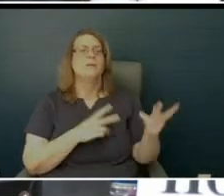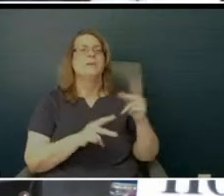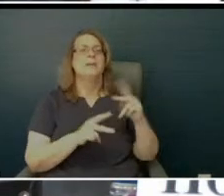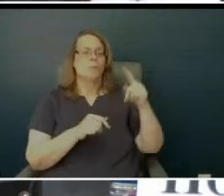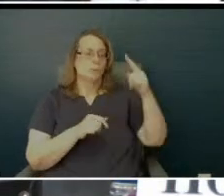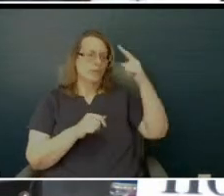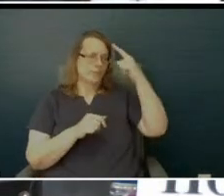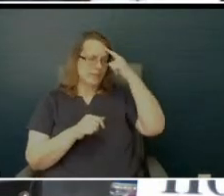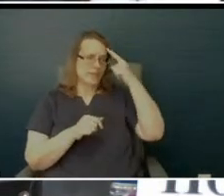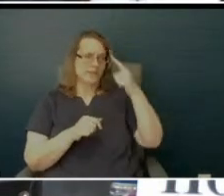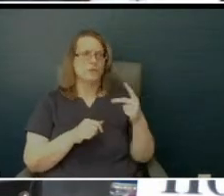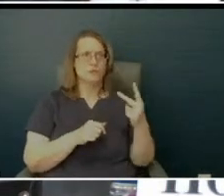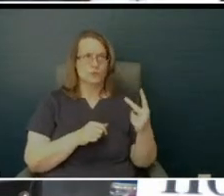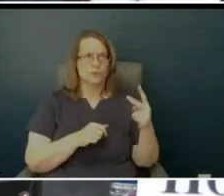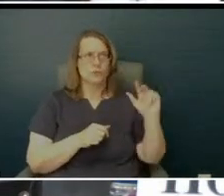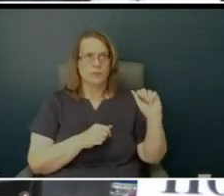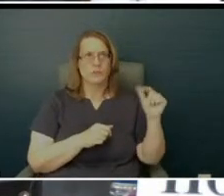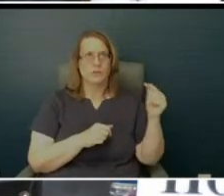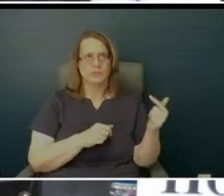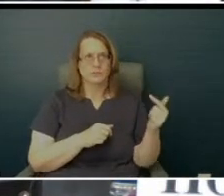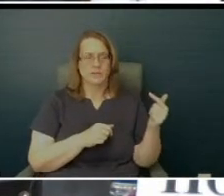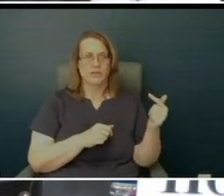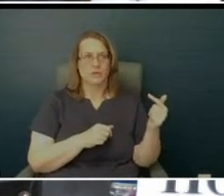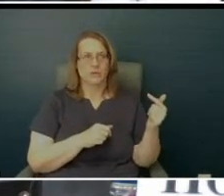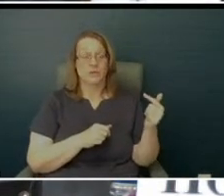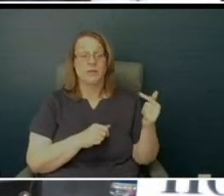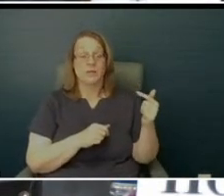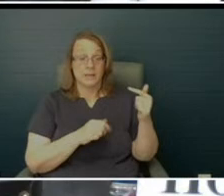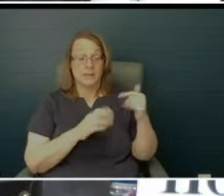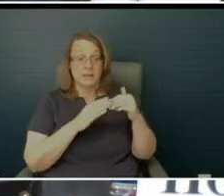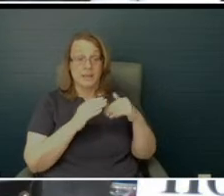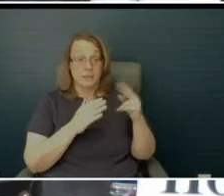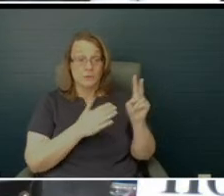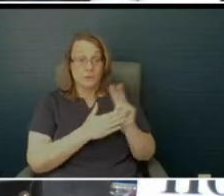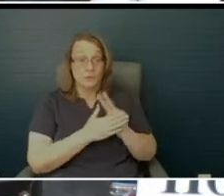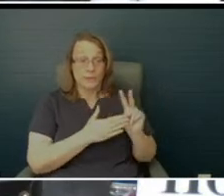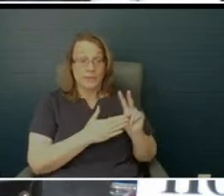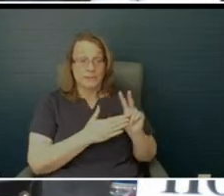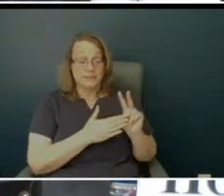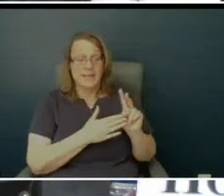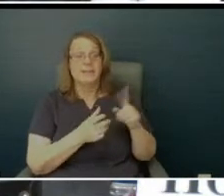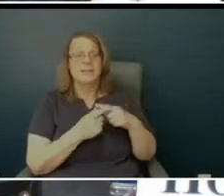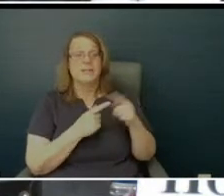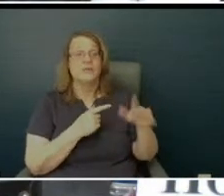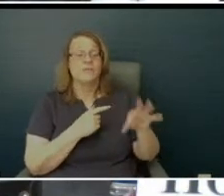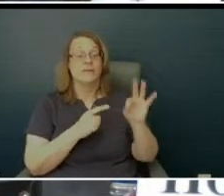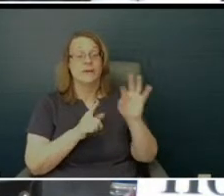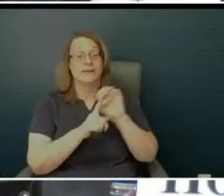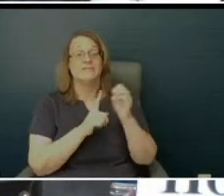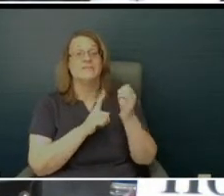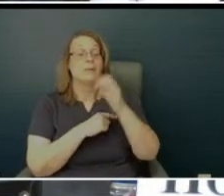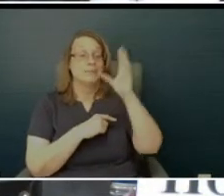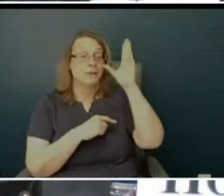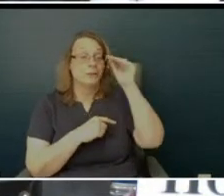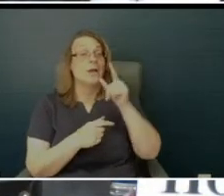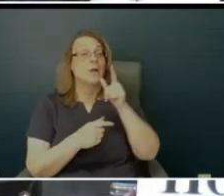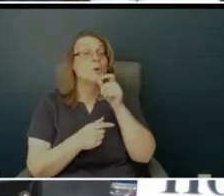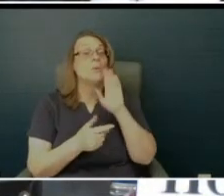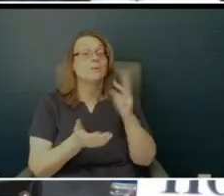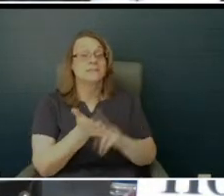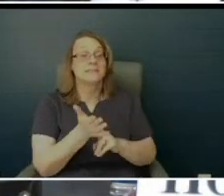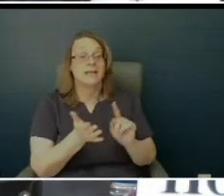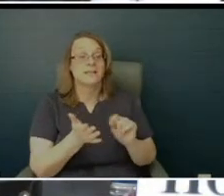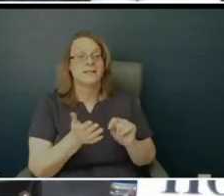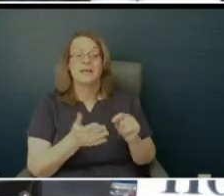through 2 attorneys general in 2 weeks until you found the environmental guy to sign this thing. And so the story is not going to be that